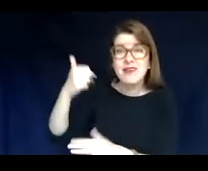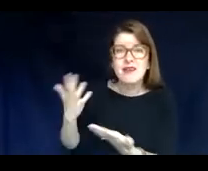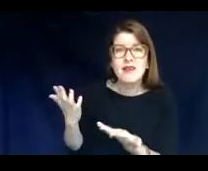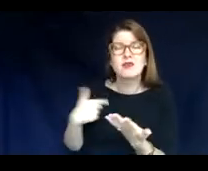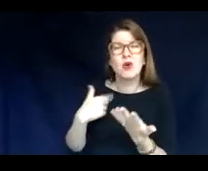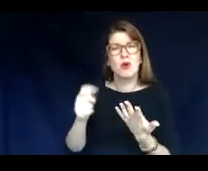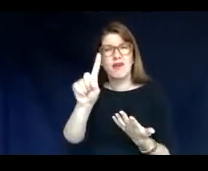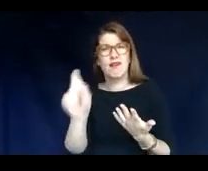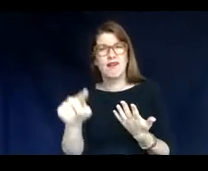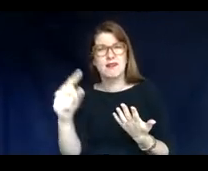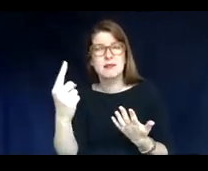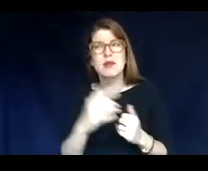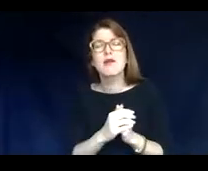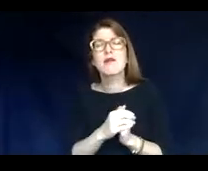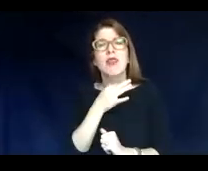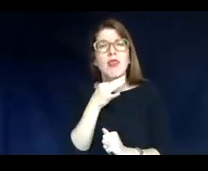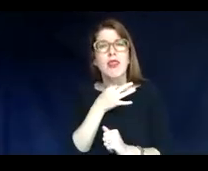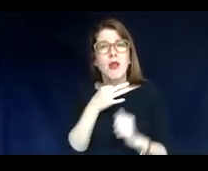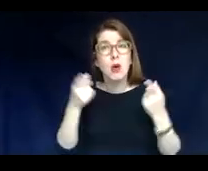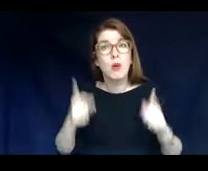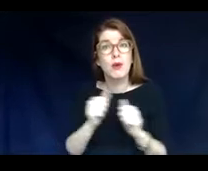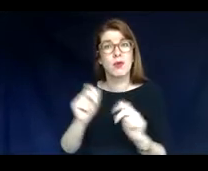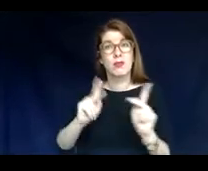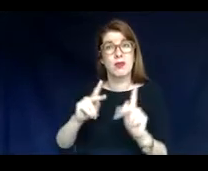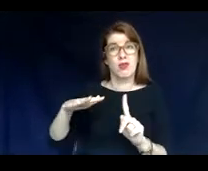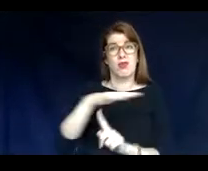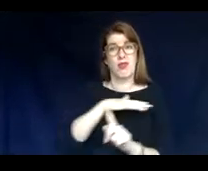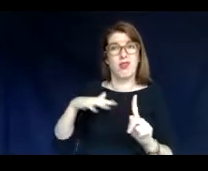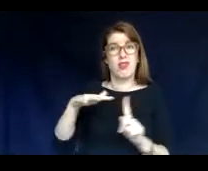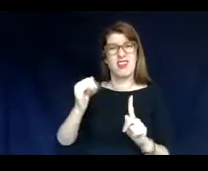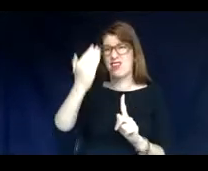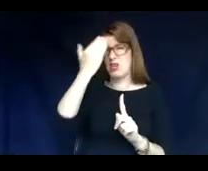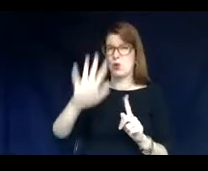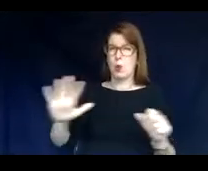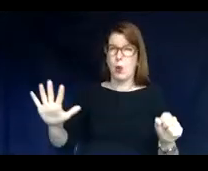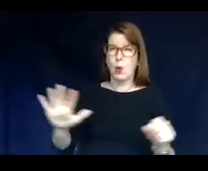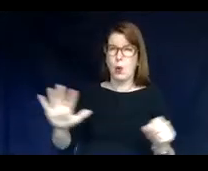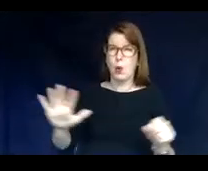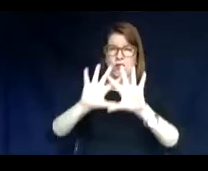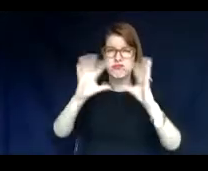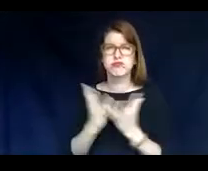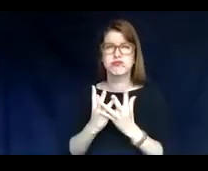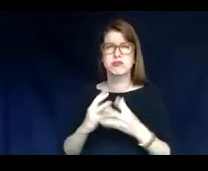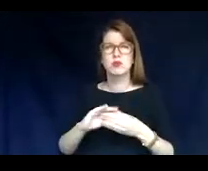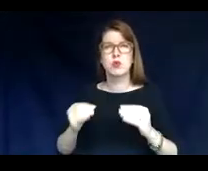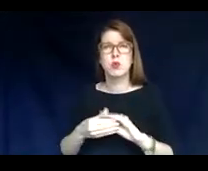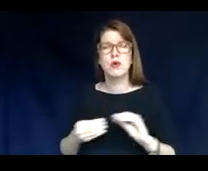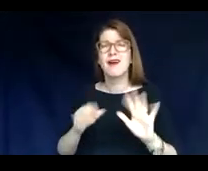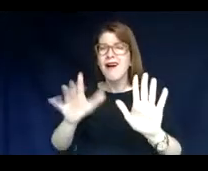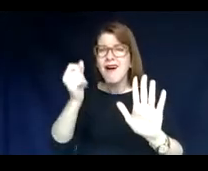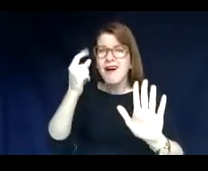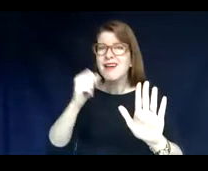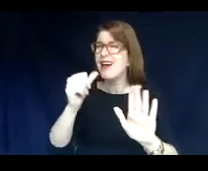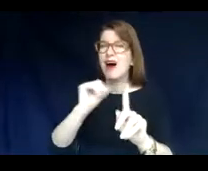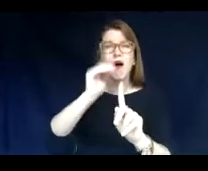morning. What would happen to those around you if they knew your whole story? Now, I don't mean the facade we put on. I'm